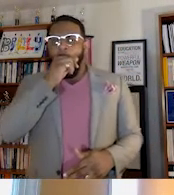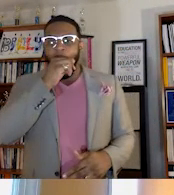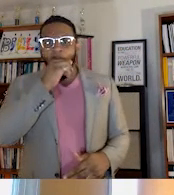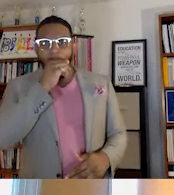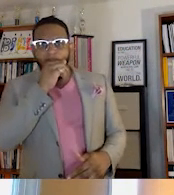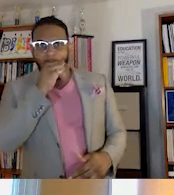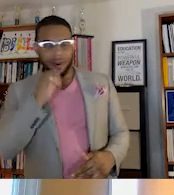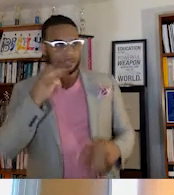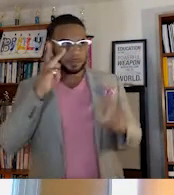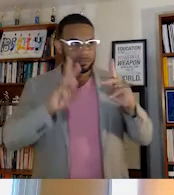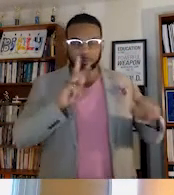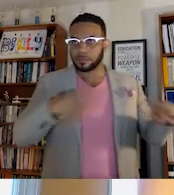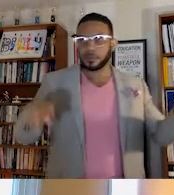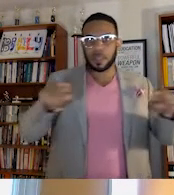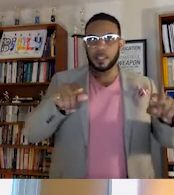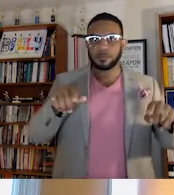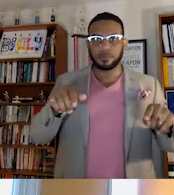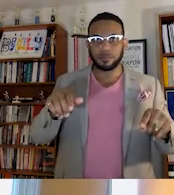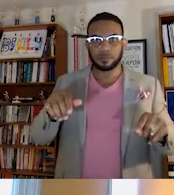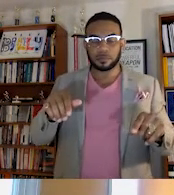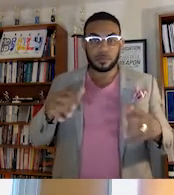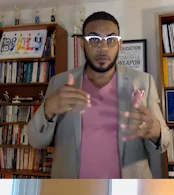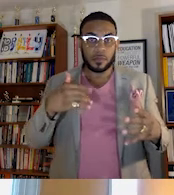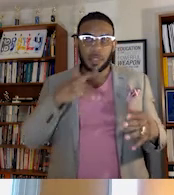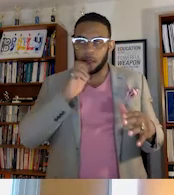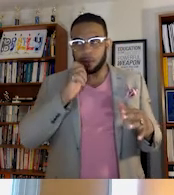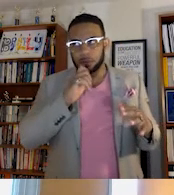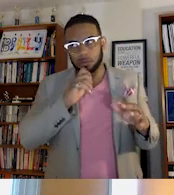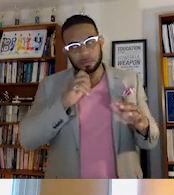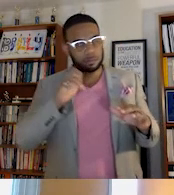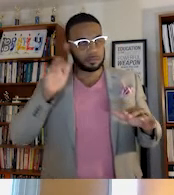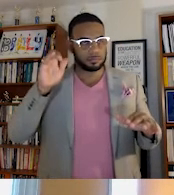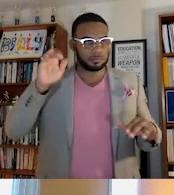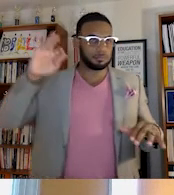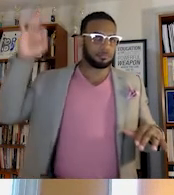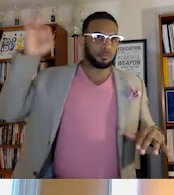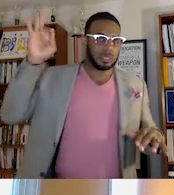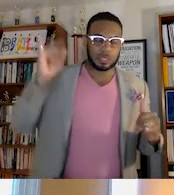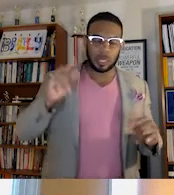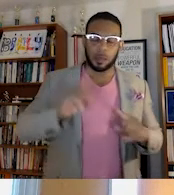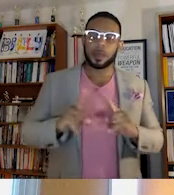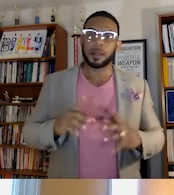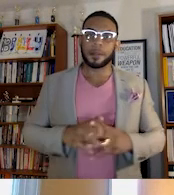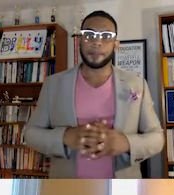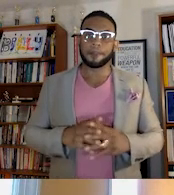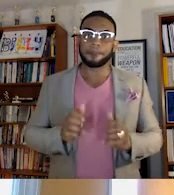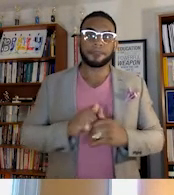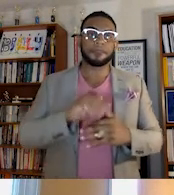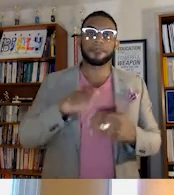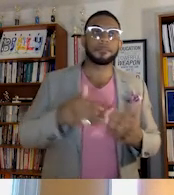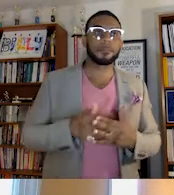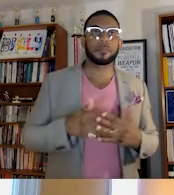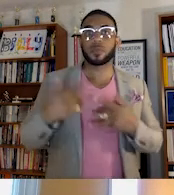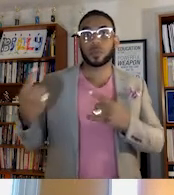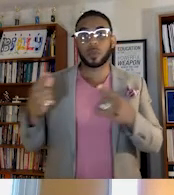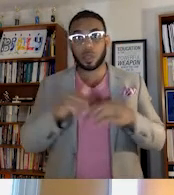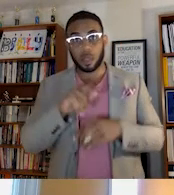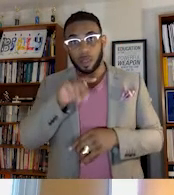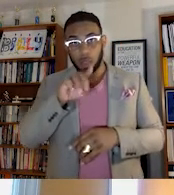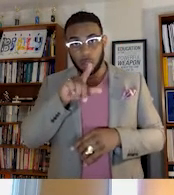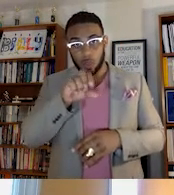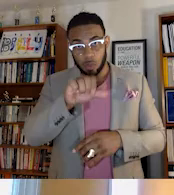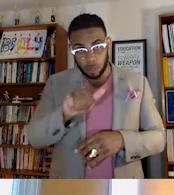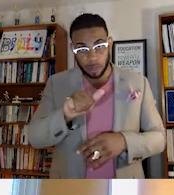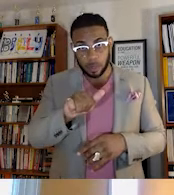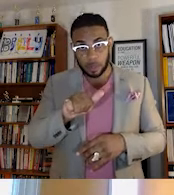I see people, and I want to get on a bandwagon here, but with the whole what's going on in Tulsa right